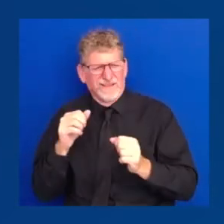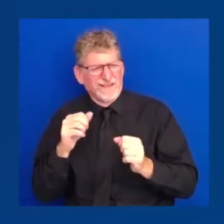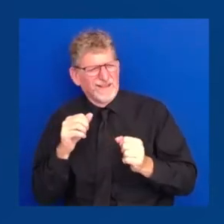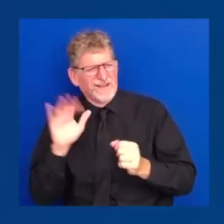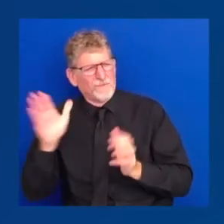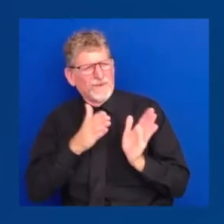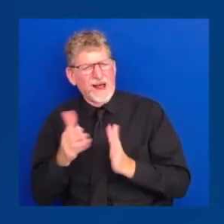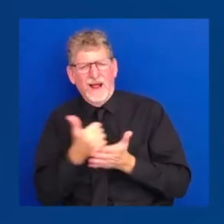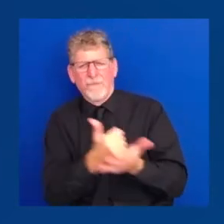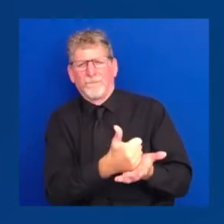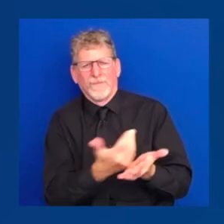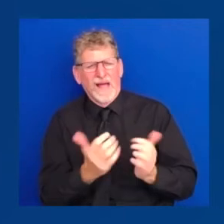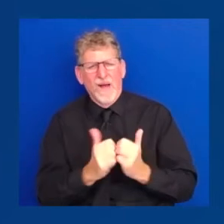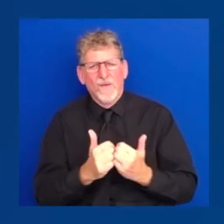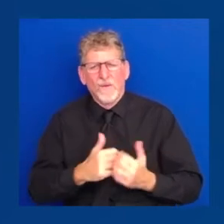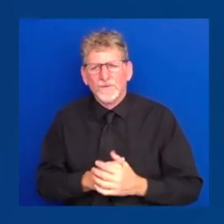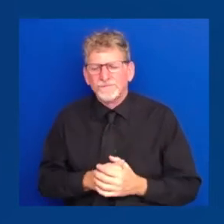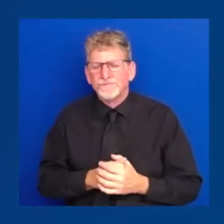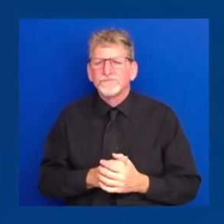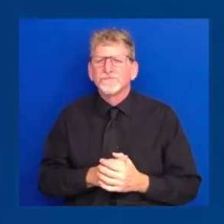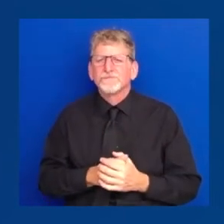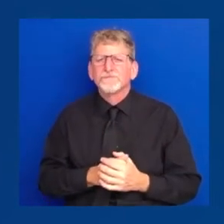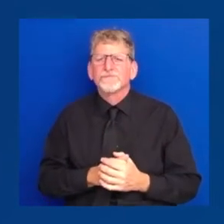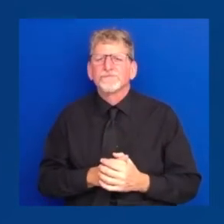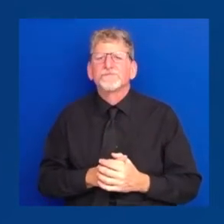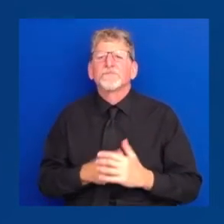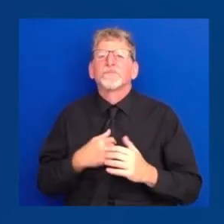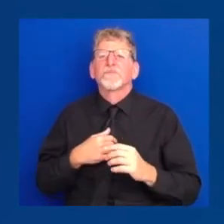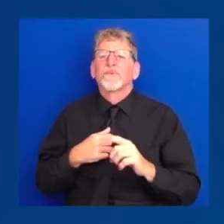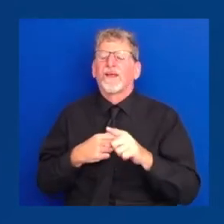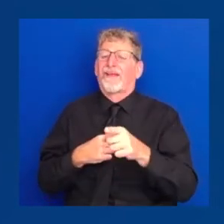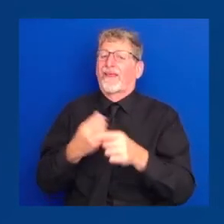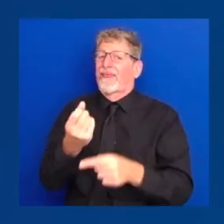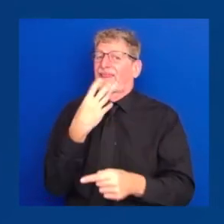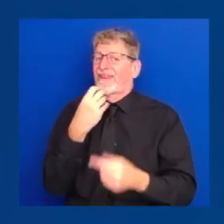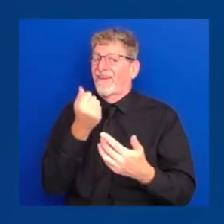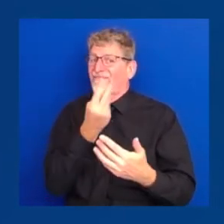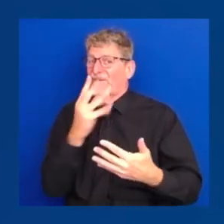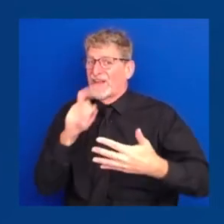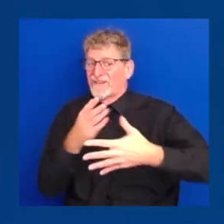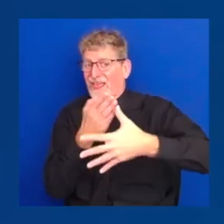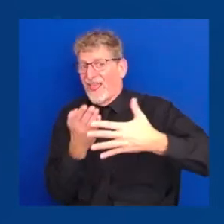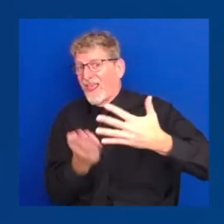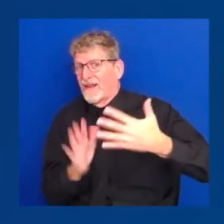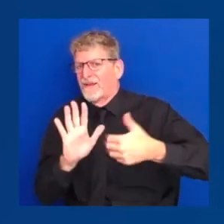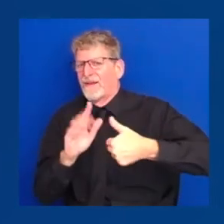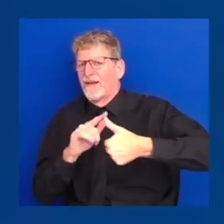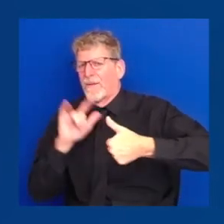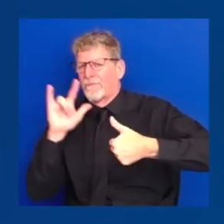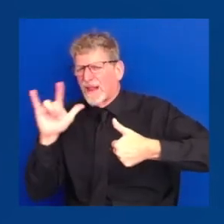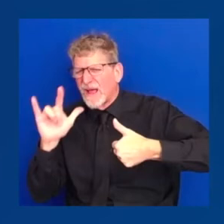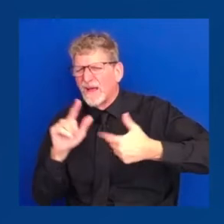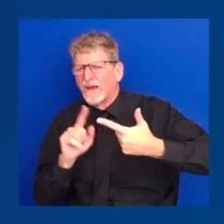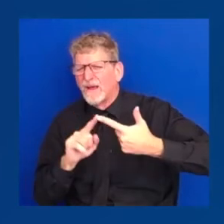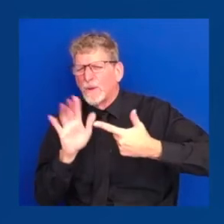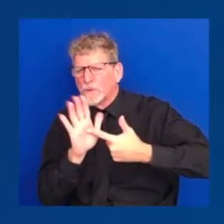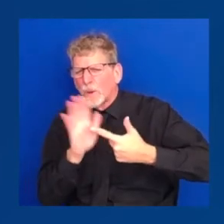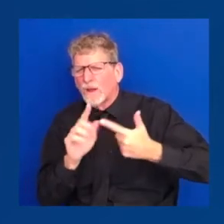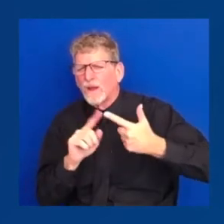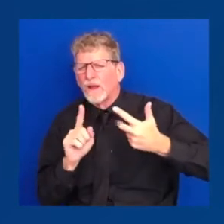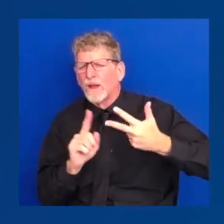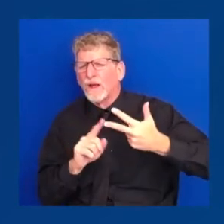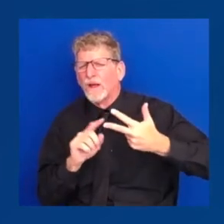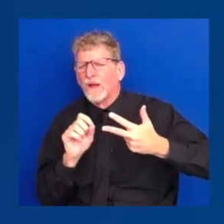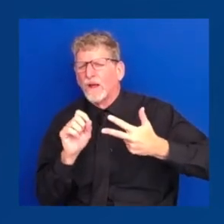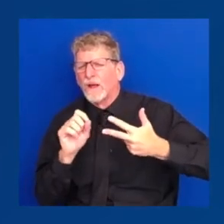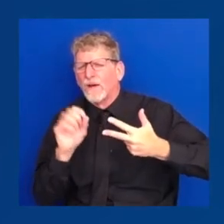was airplanes. Second was schools with low transmission. And then you had the federal workforce. So why don't we turn to Dr.